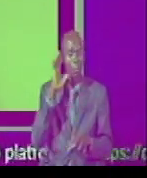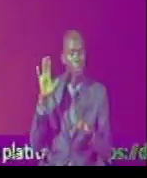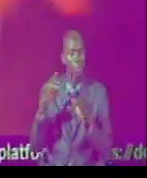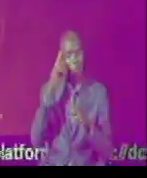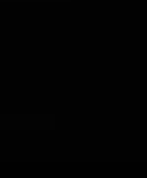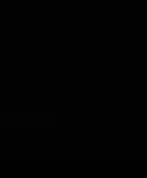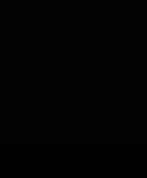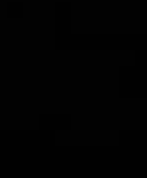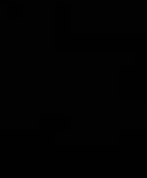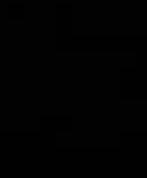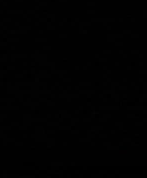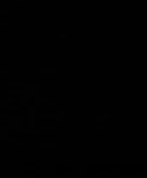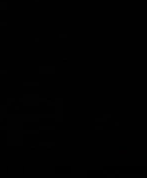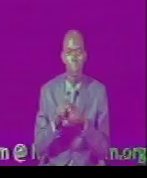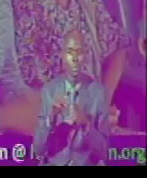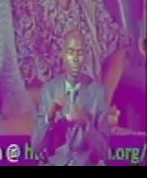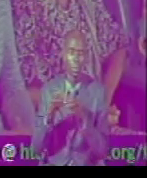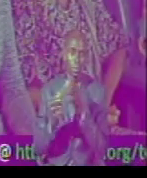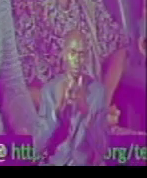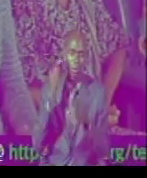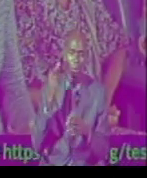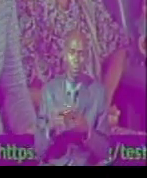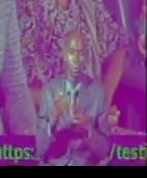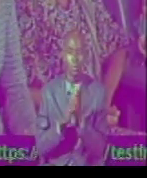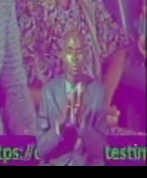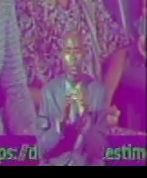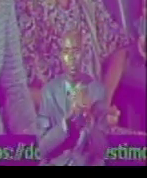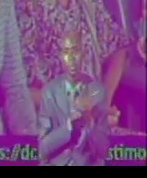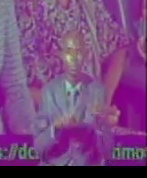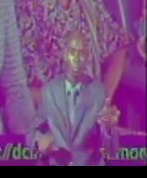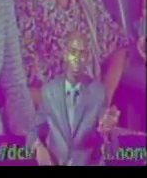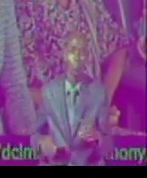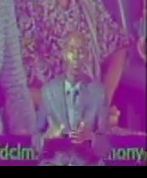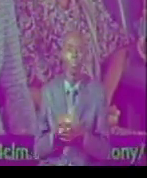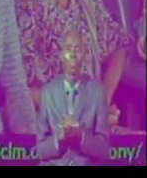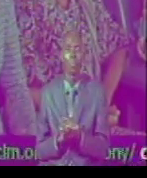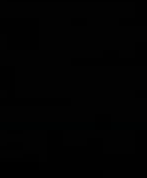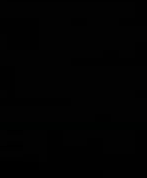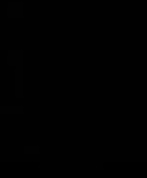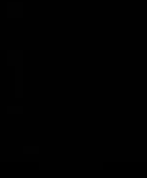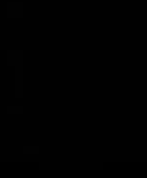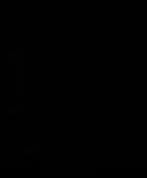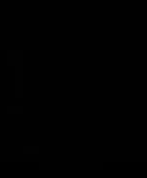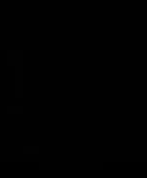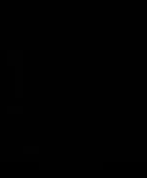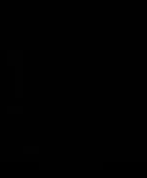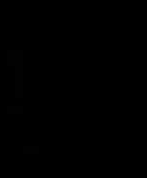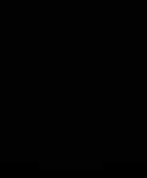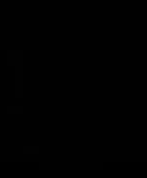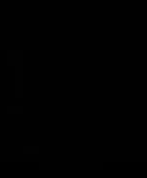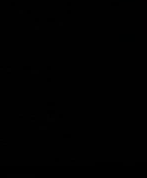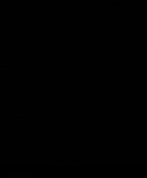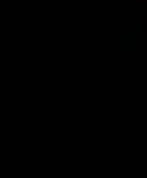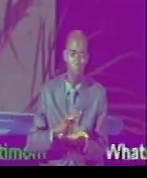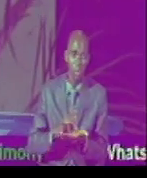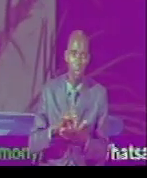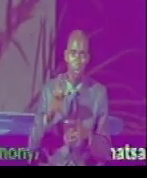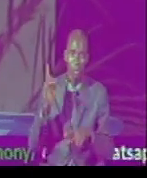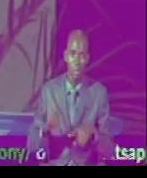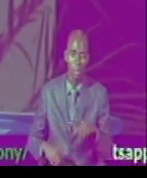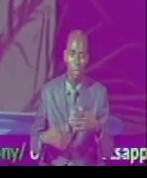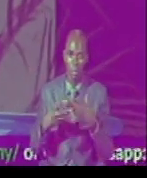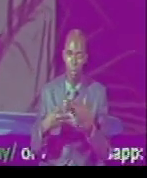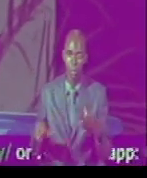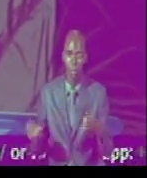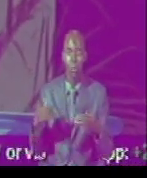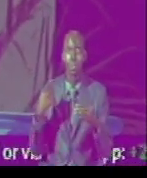to praise the Lord. What the best of medical science could not cure, of